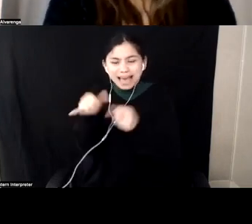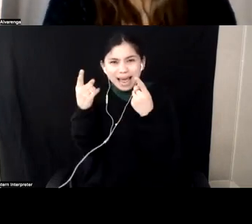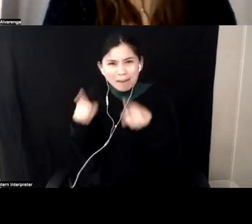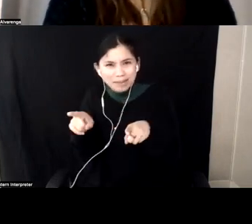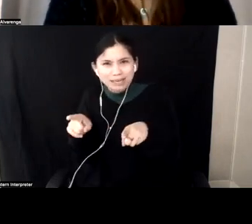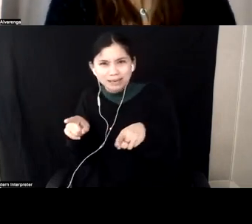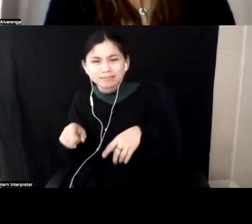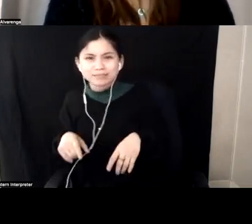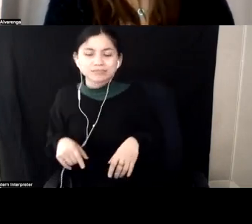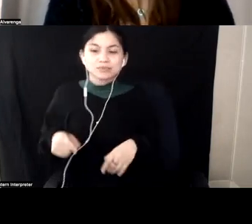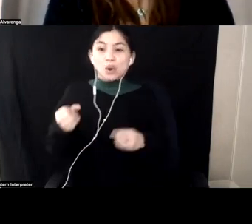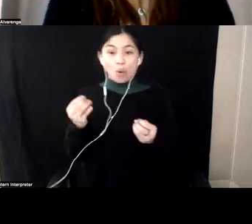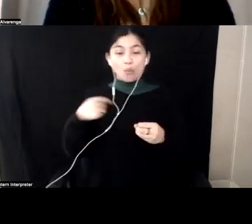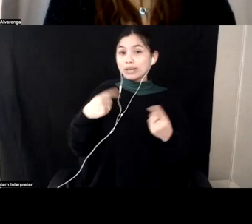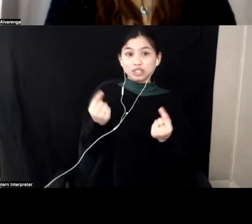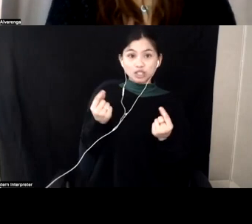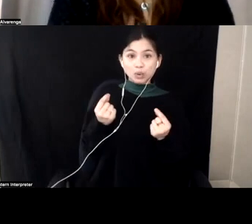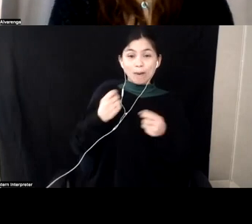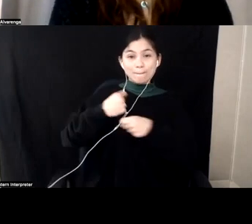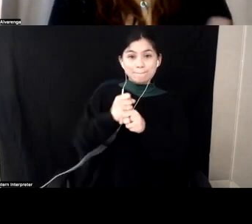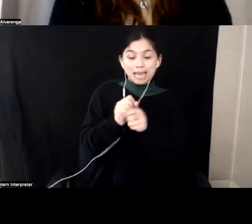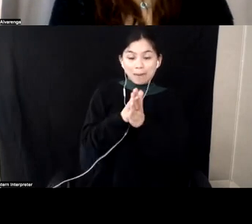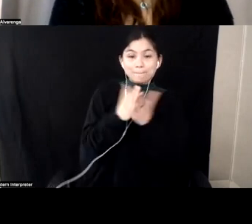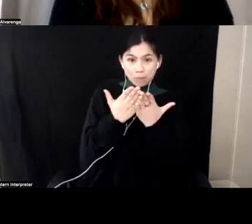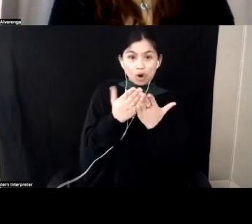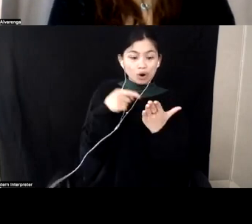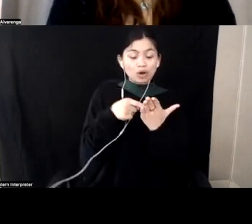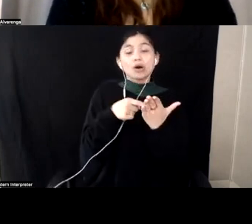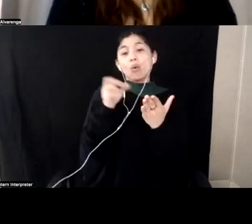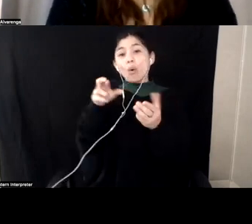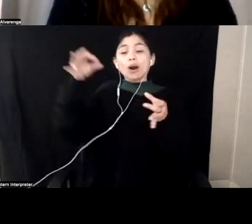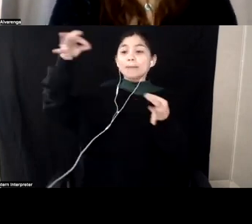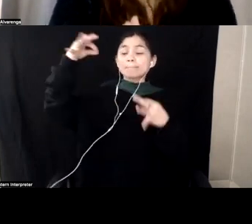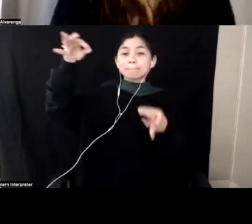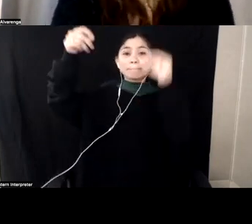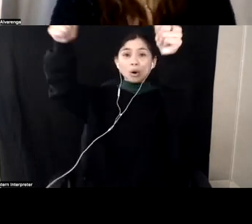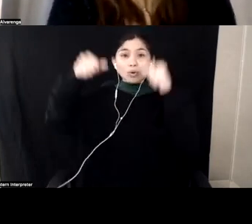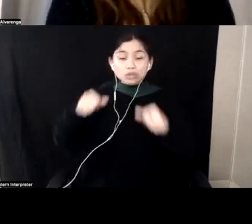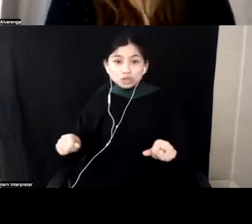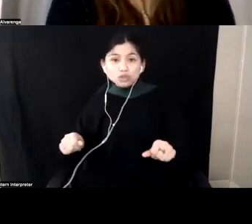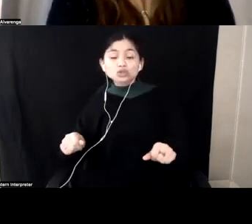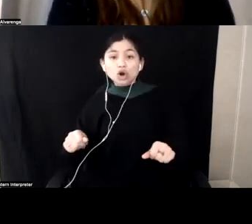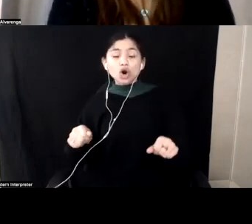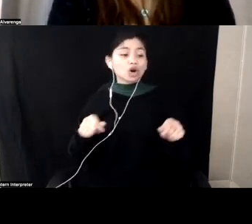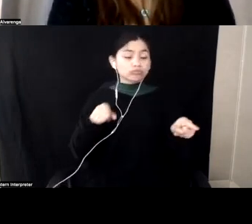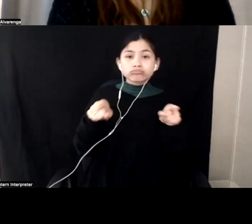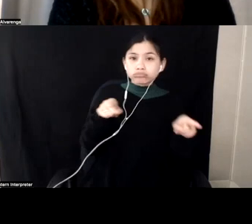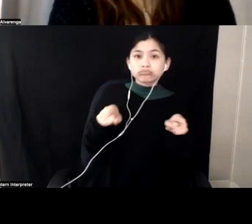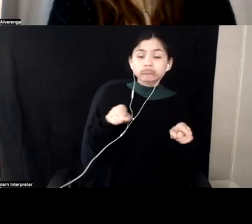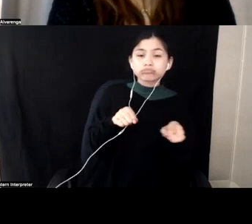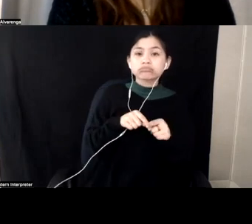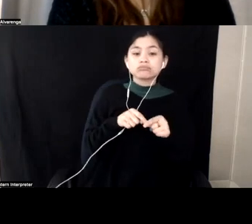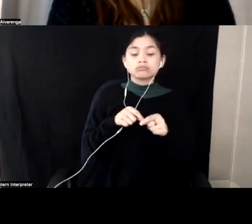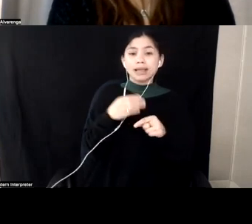book, and it depends on the age. It could be a poster, it could be a booklet, and then in